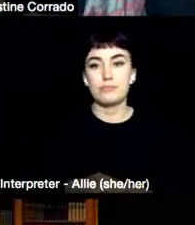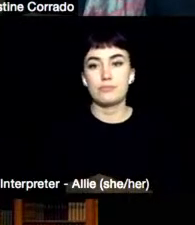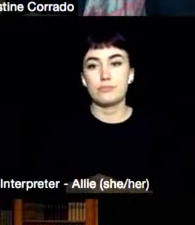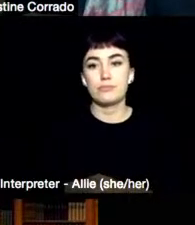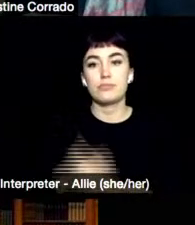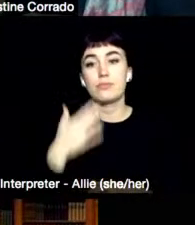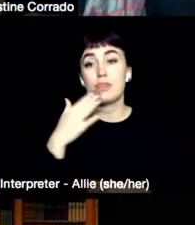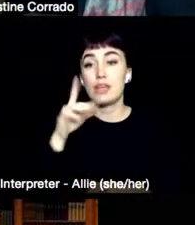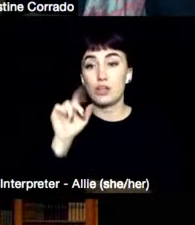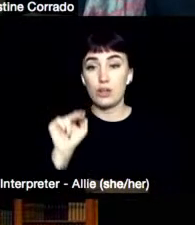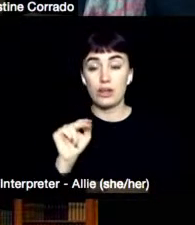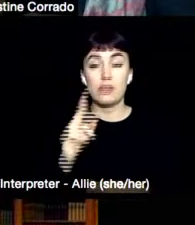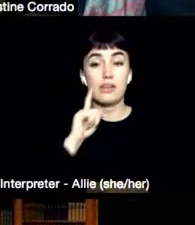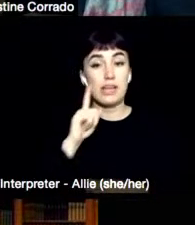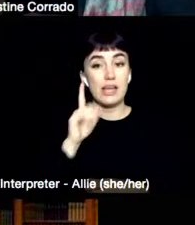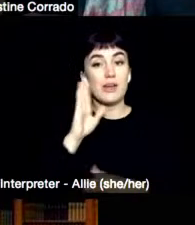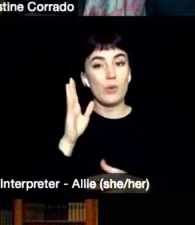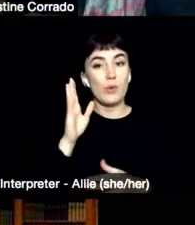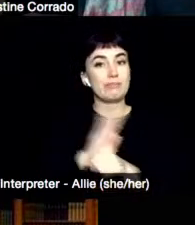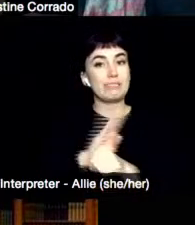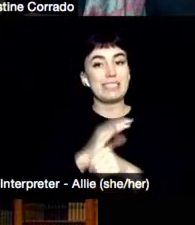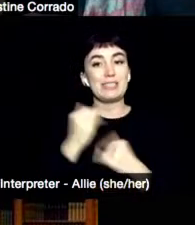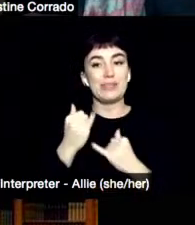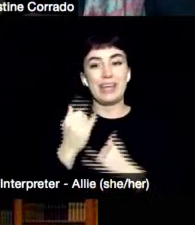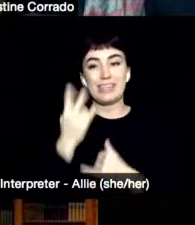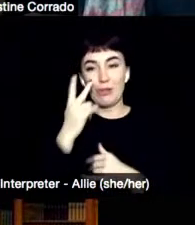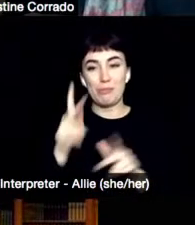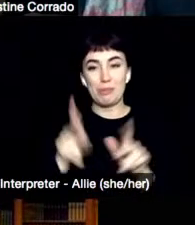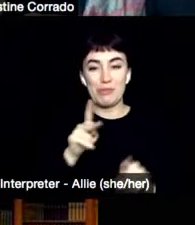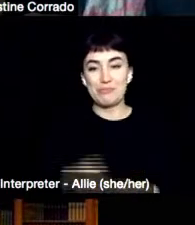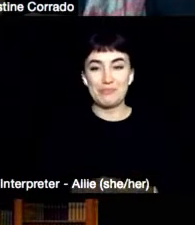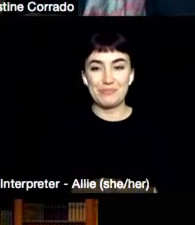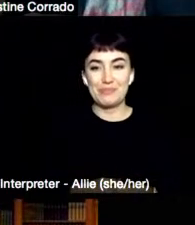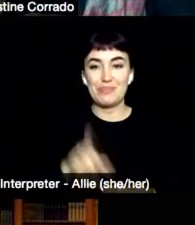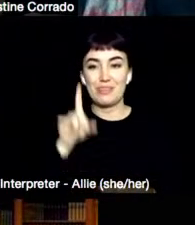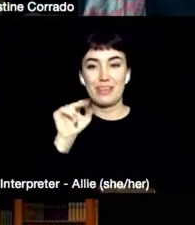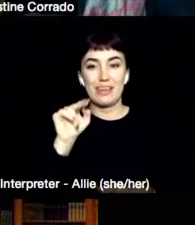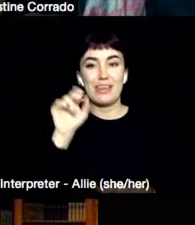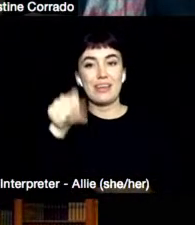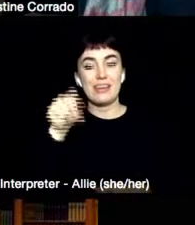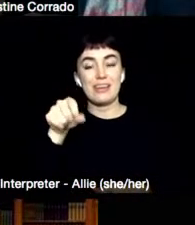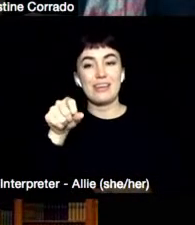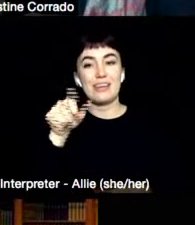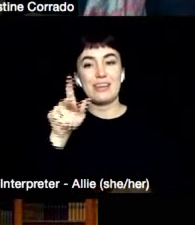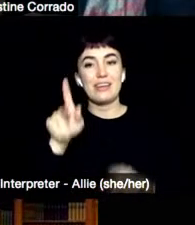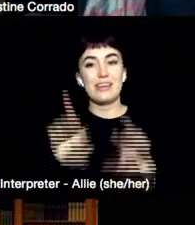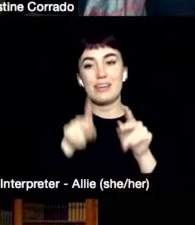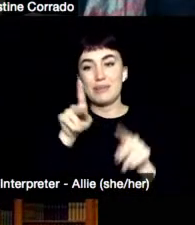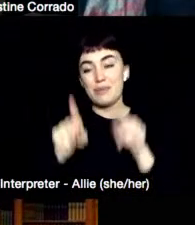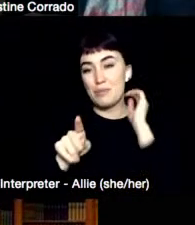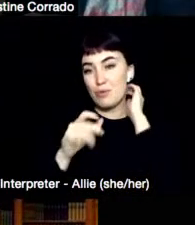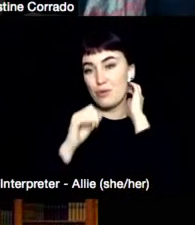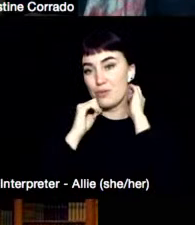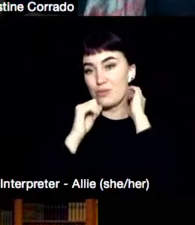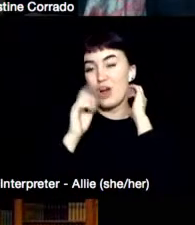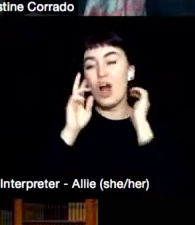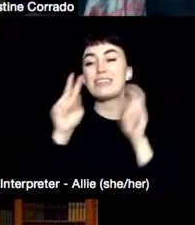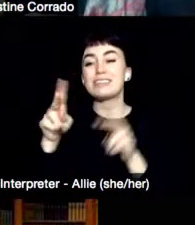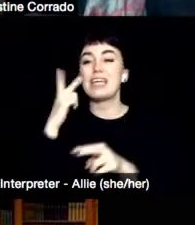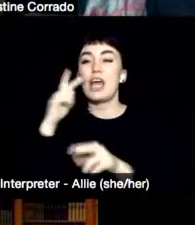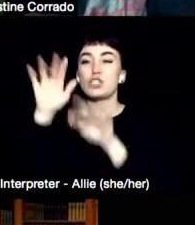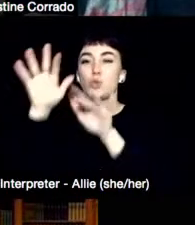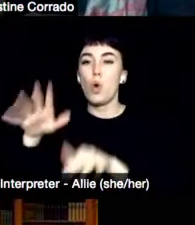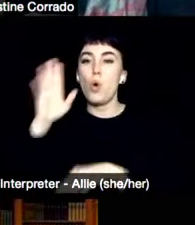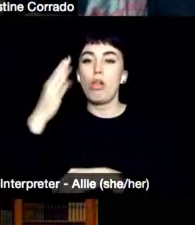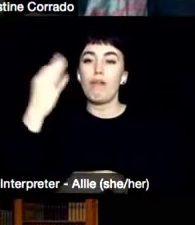Thank you, Dan. It was getting a little busier today. I think people are not looking at the snow coming in and getting ahead of that, I